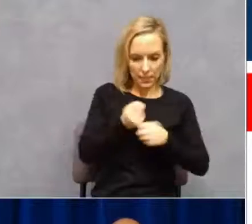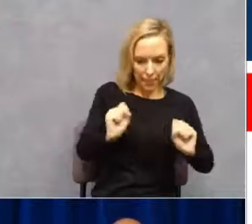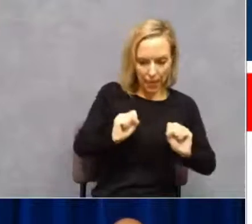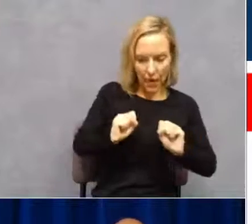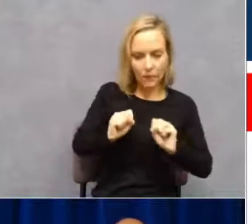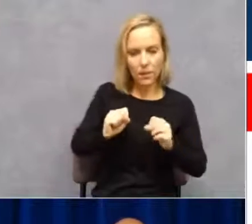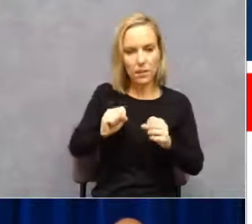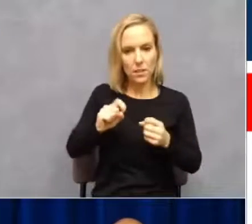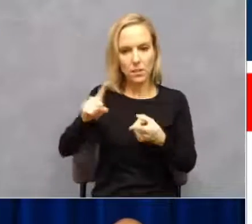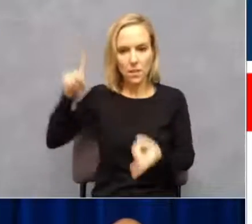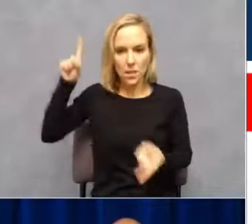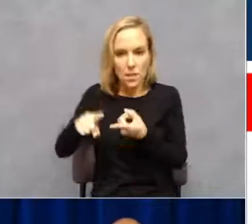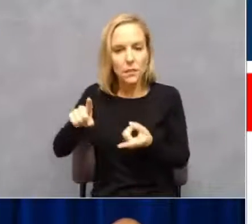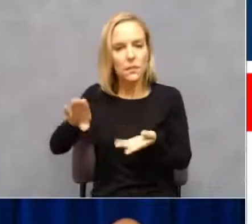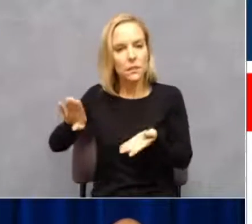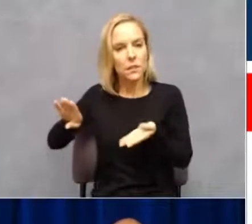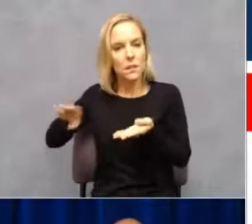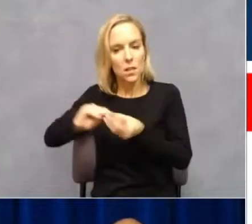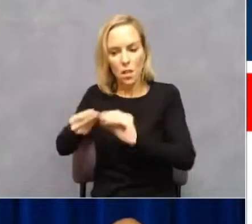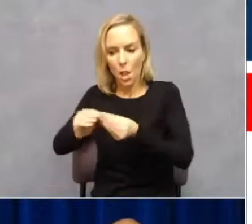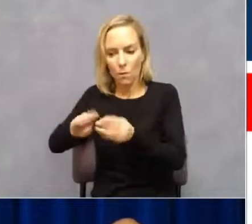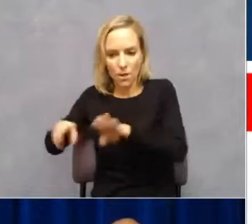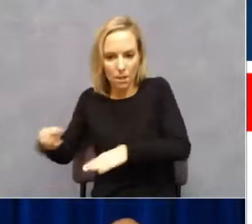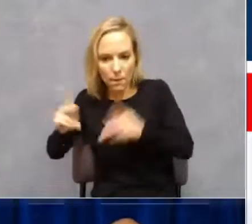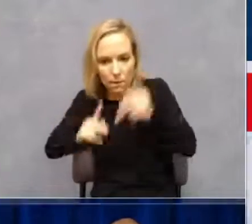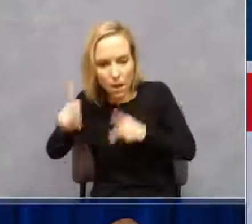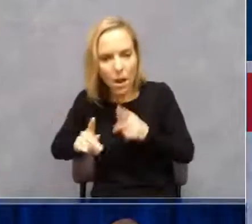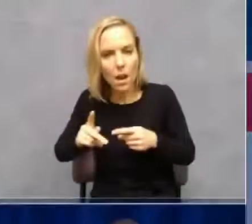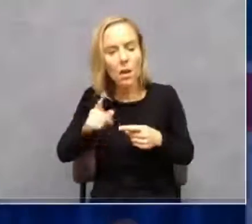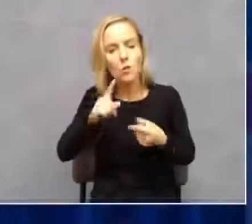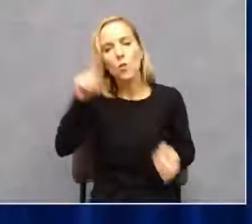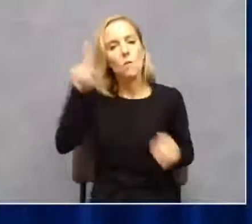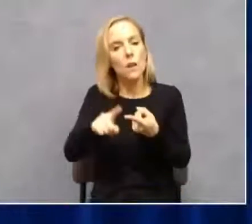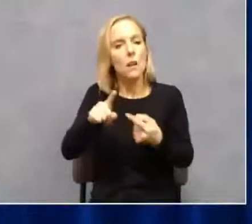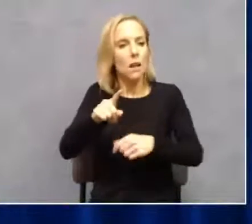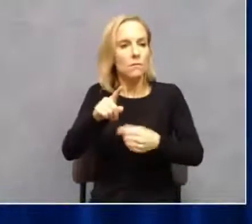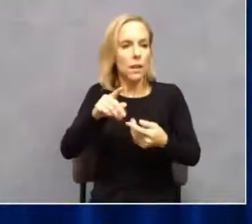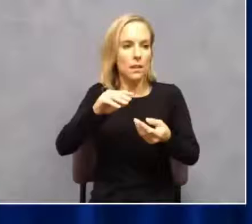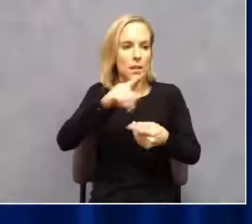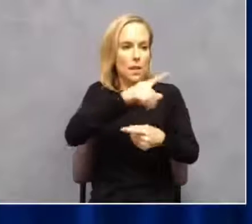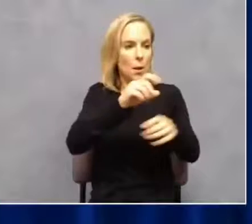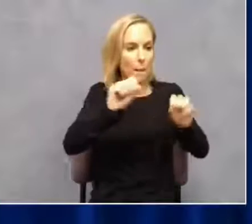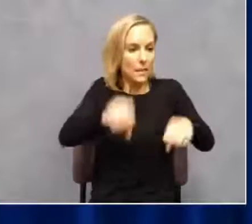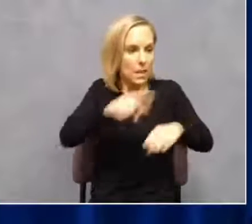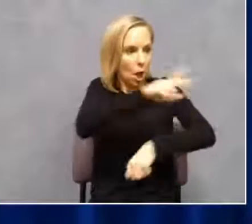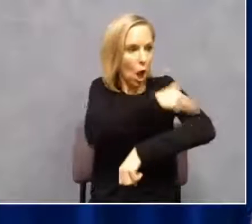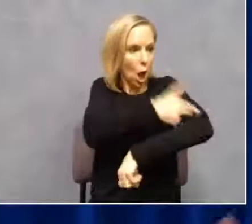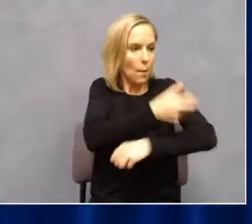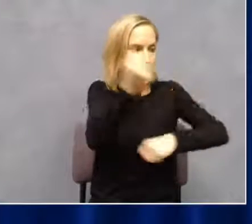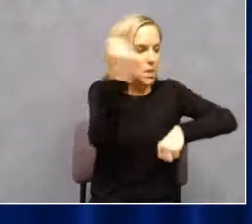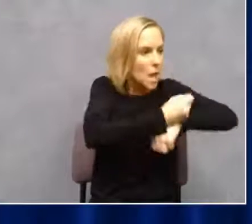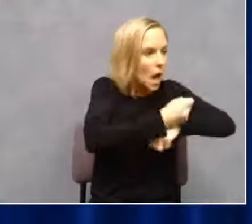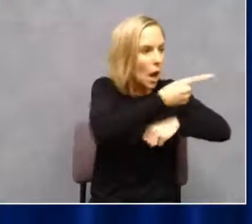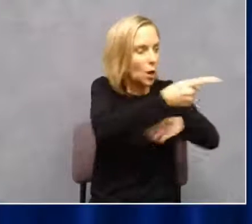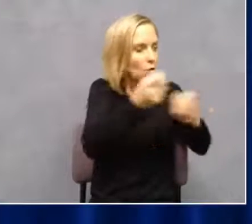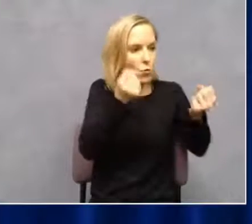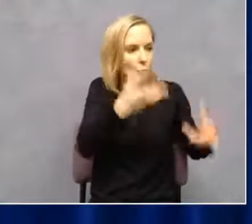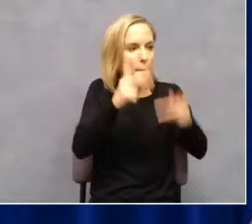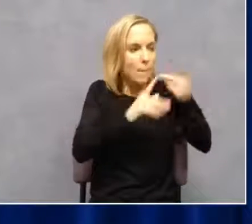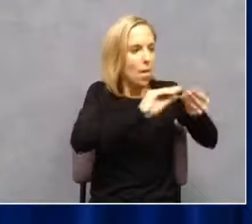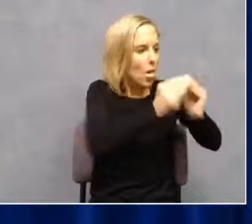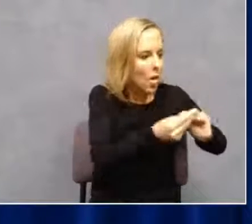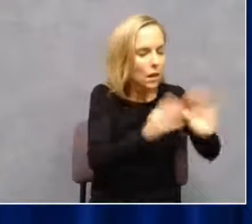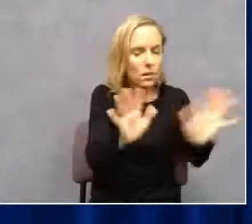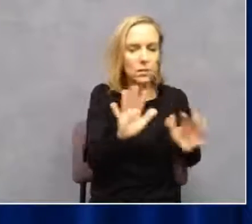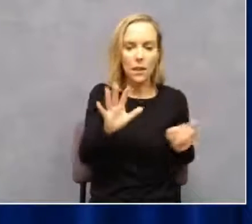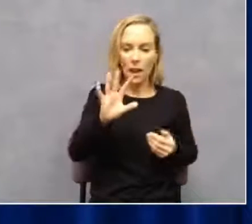excess death, in order to minimize the impact of shutting down hospitals because they get overrun, we have to do these things. So we're at 50% capacity,